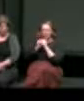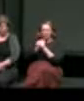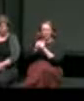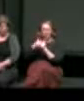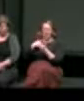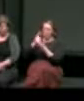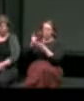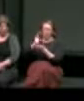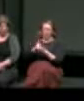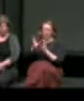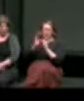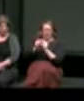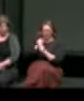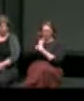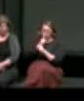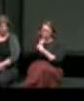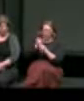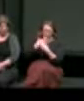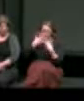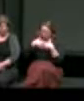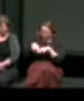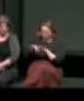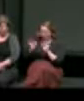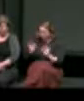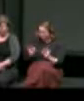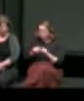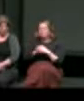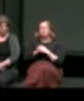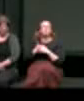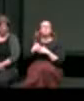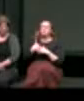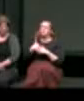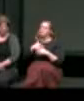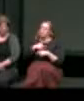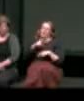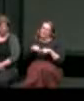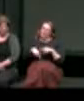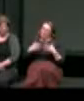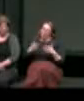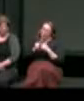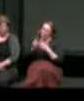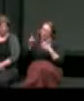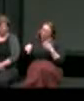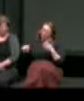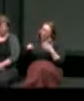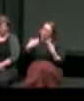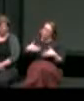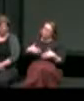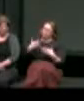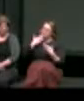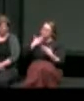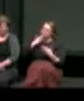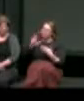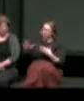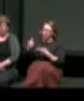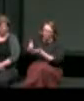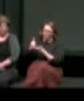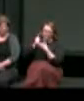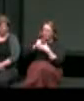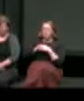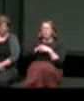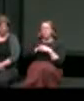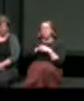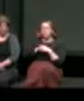weekly meetings to make sure everything's in line. So yeah, wouldn't be here without them today. So appreciate all their help. And then just wanted to